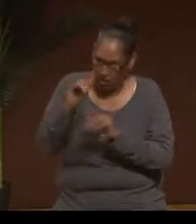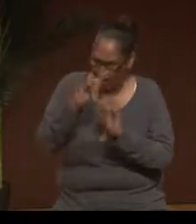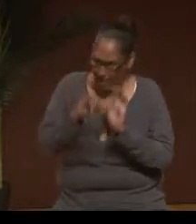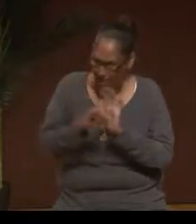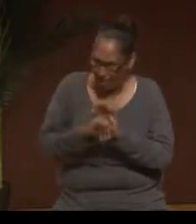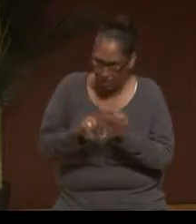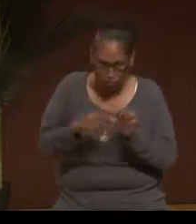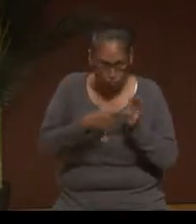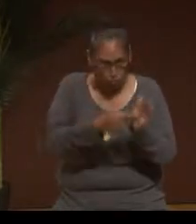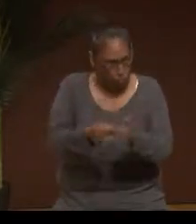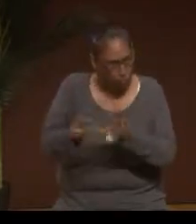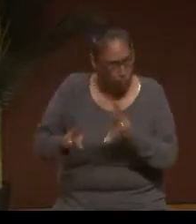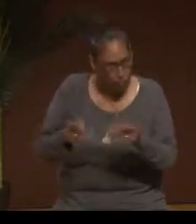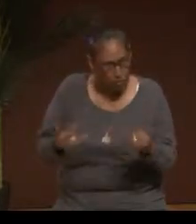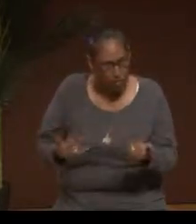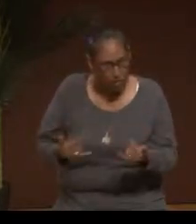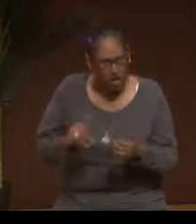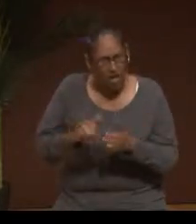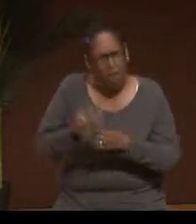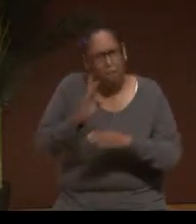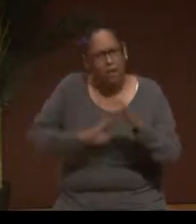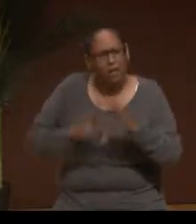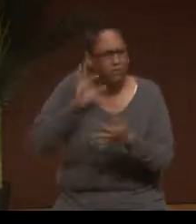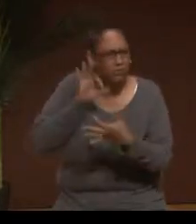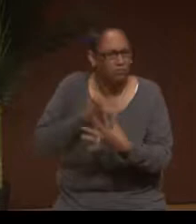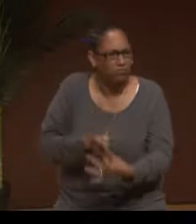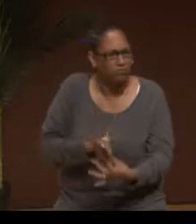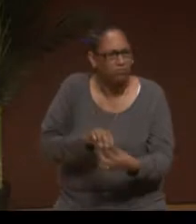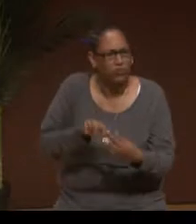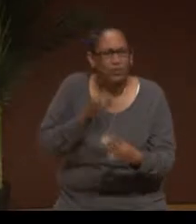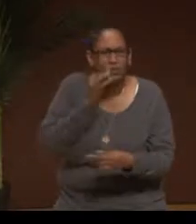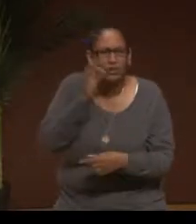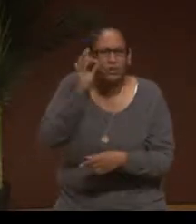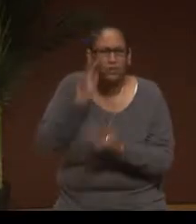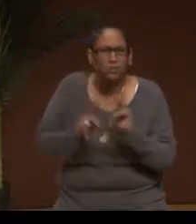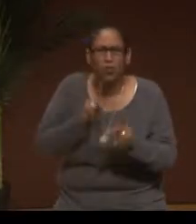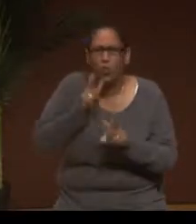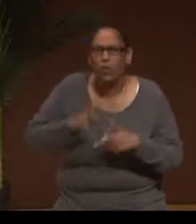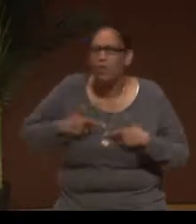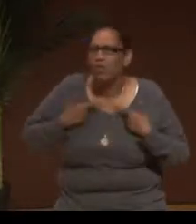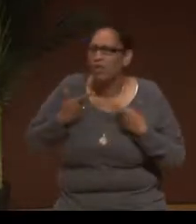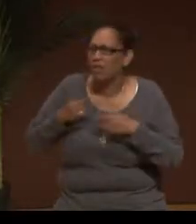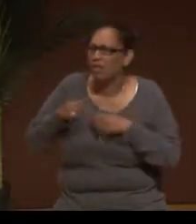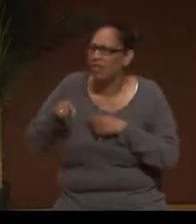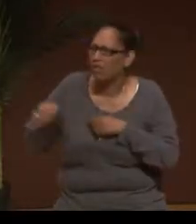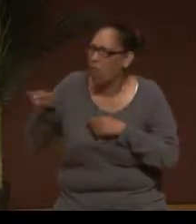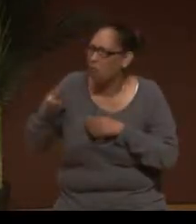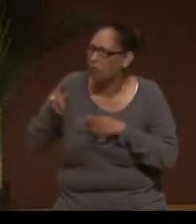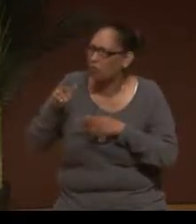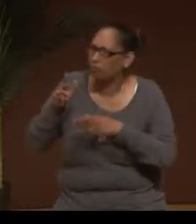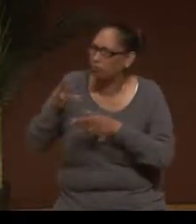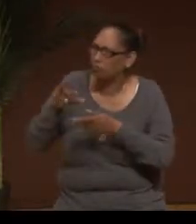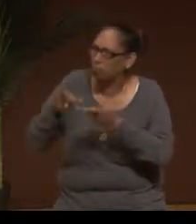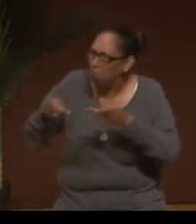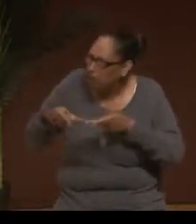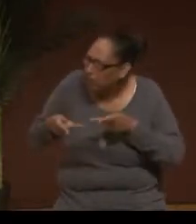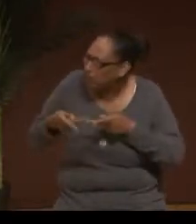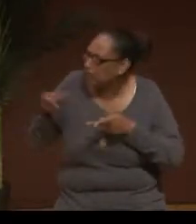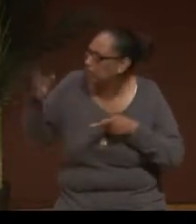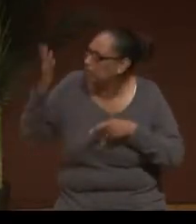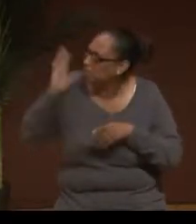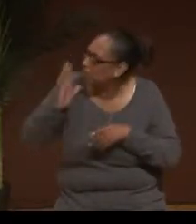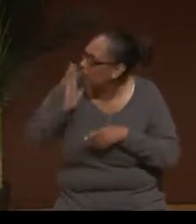people today have biological connections to the indigenous peoples who have lived in these locations in the past, and to